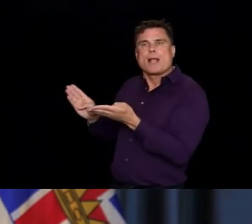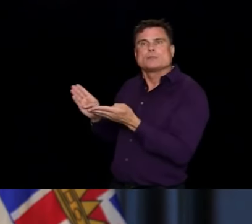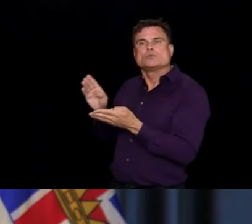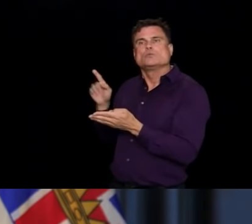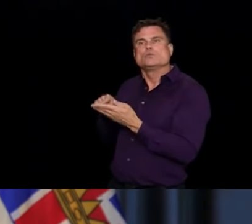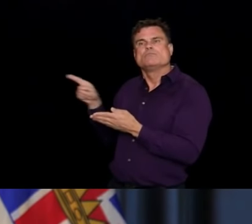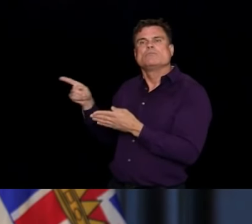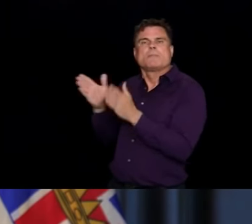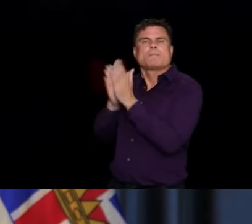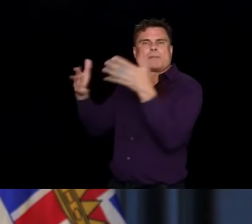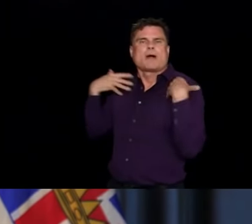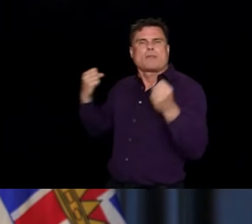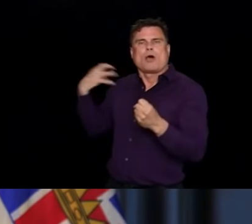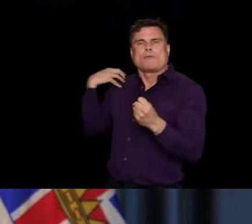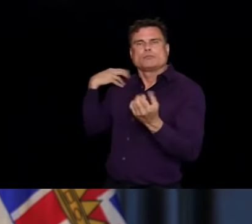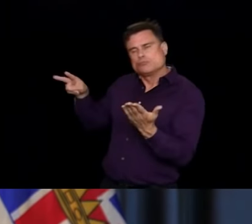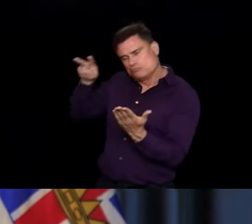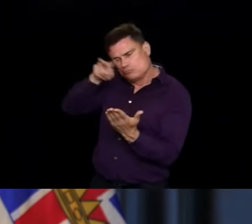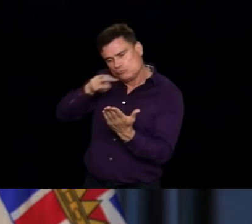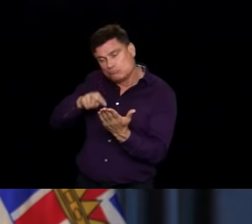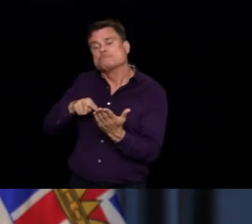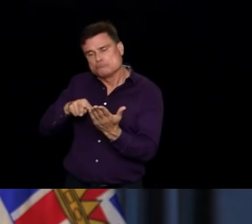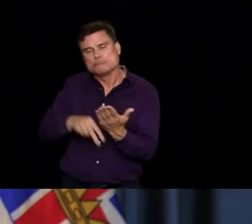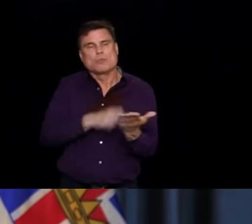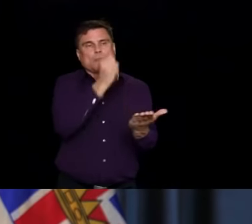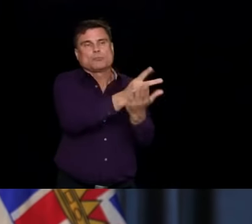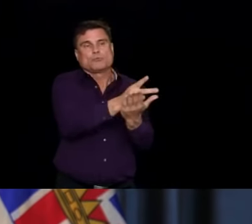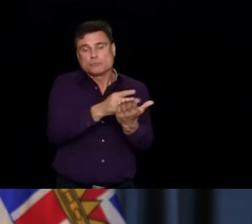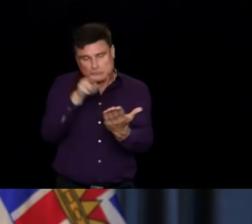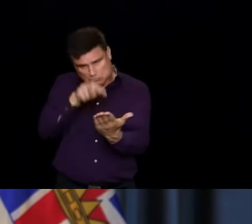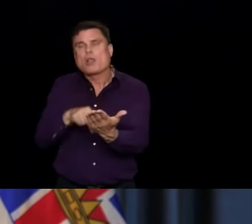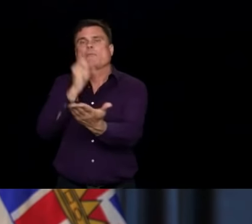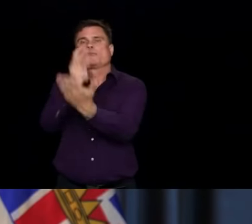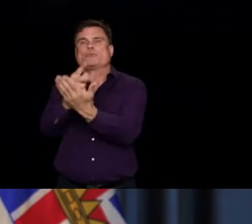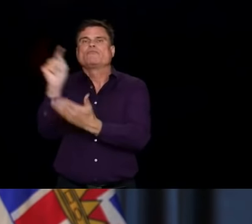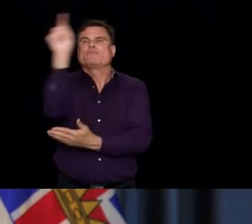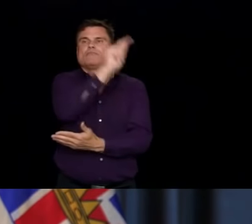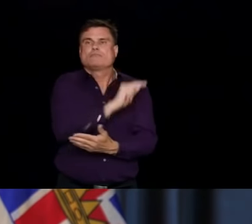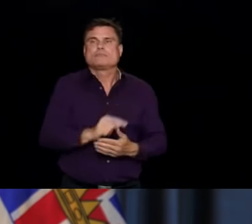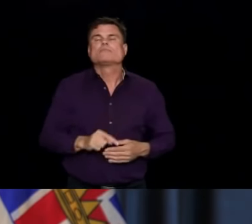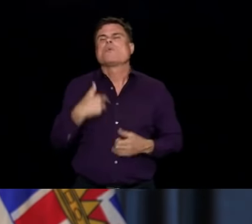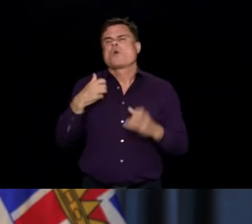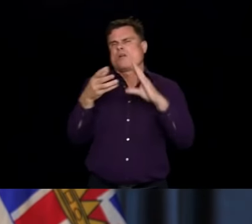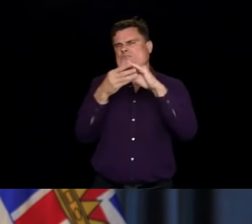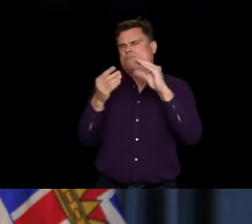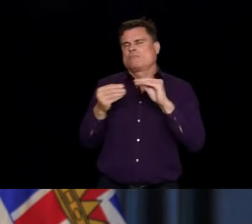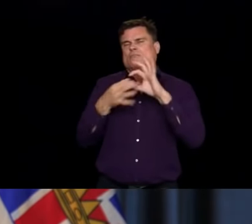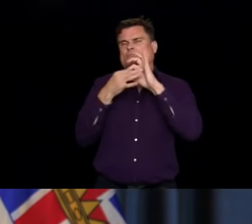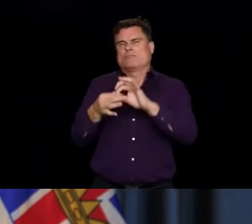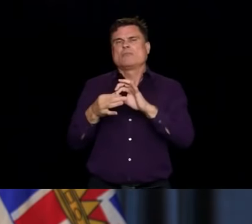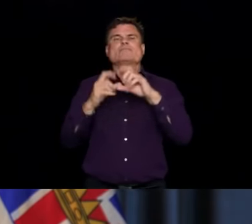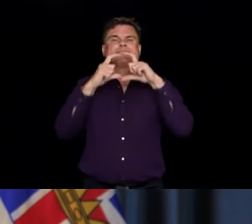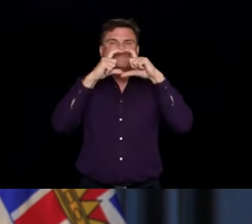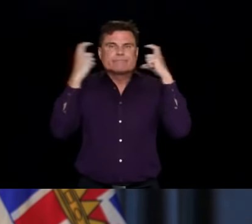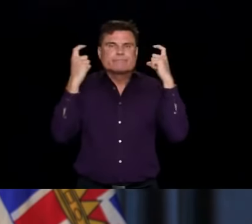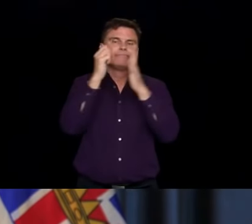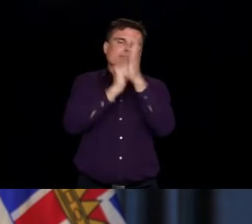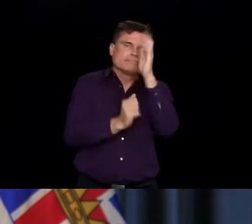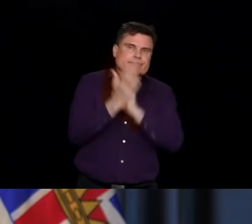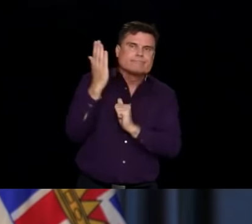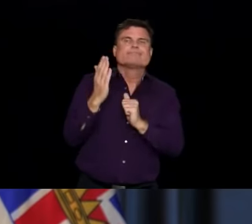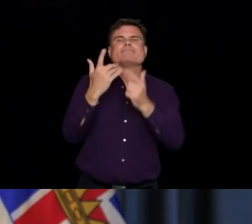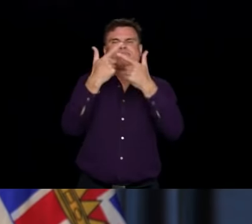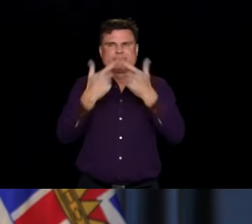update on PPE. In particular, as you know, as we do as of last Monday,